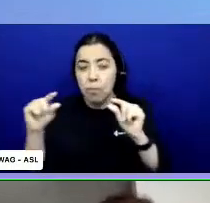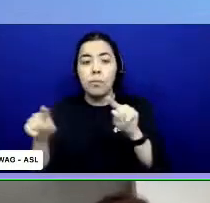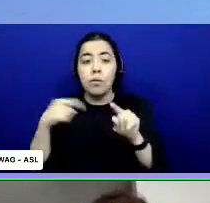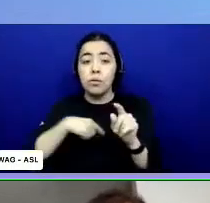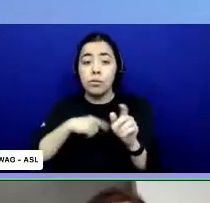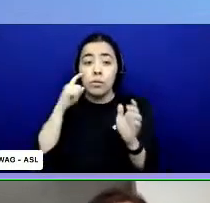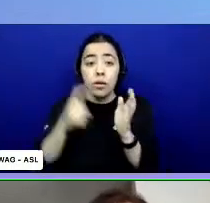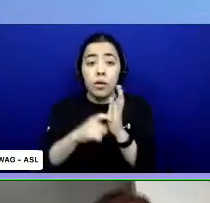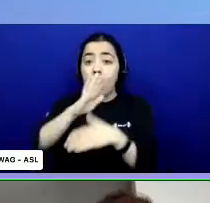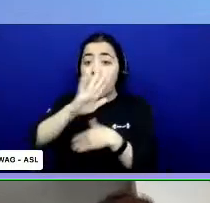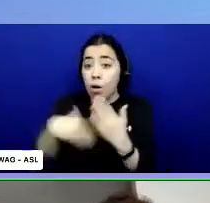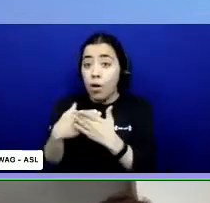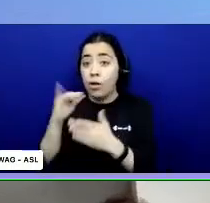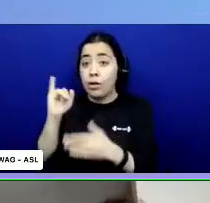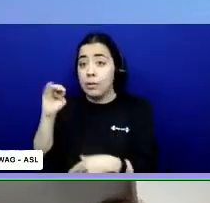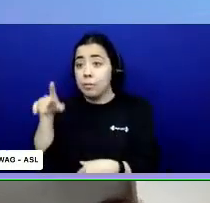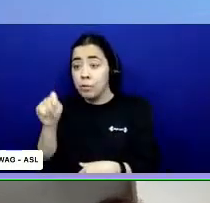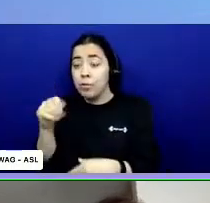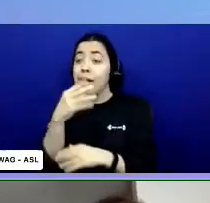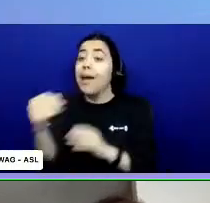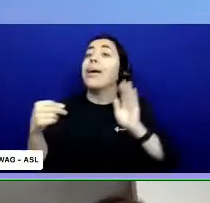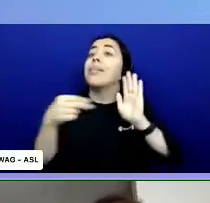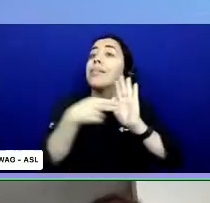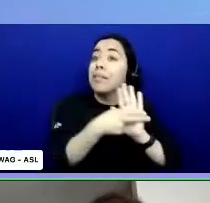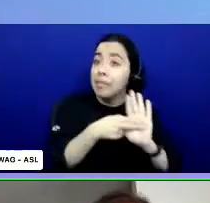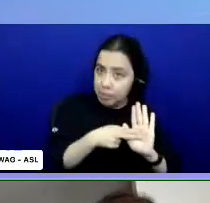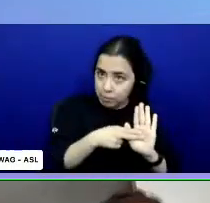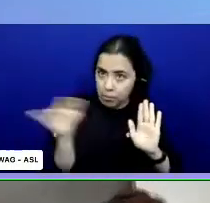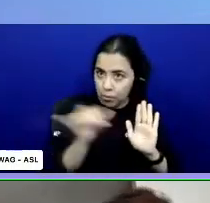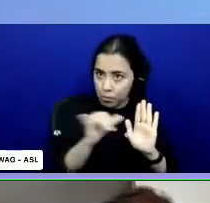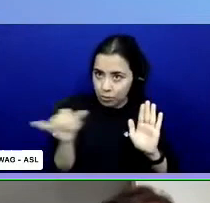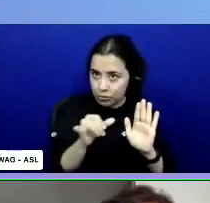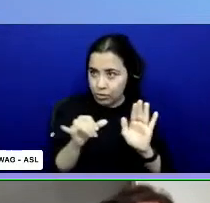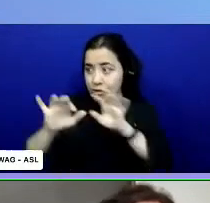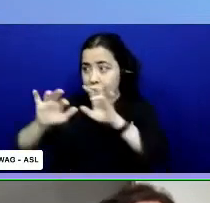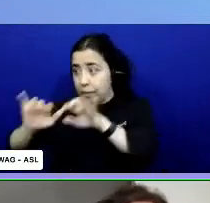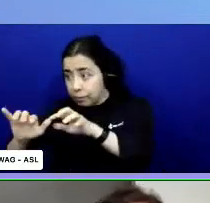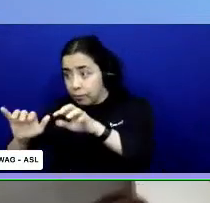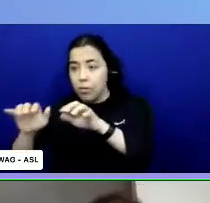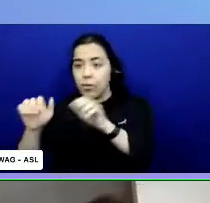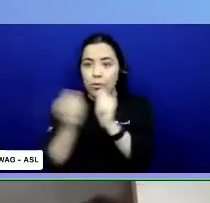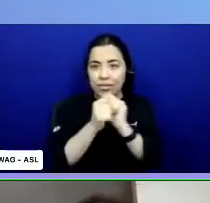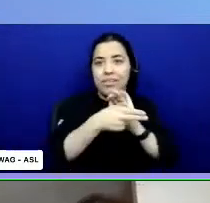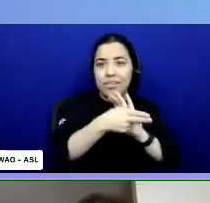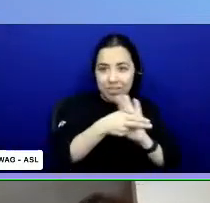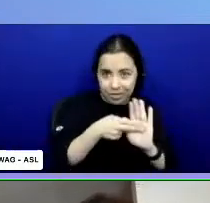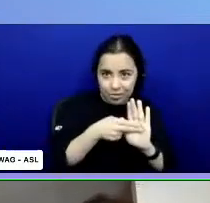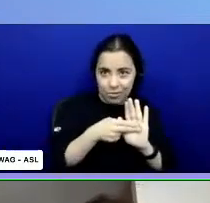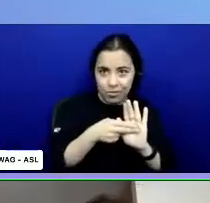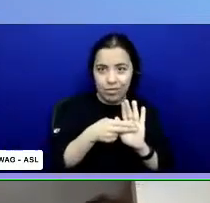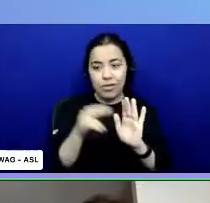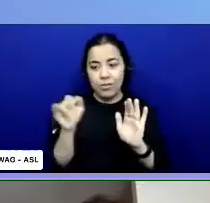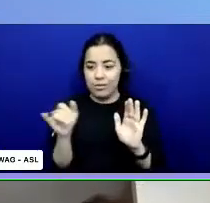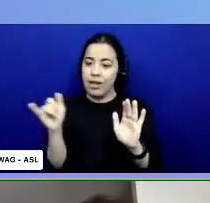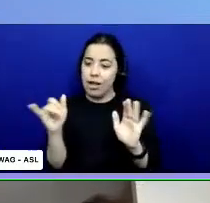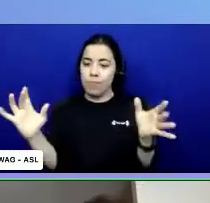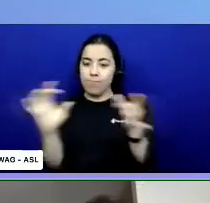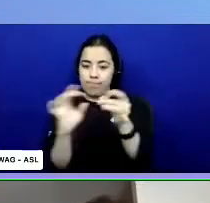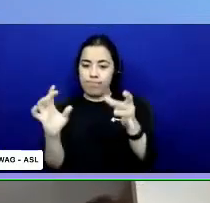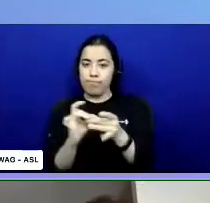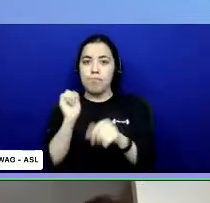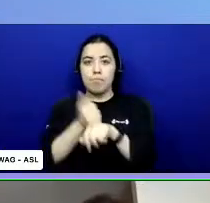of the inputs and the input labels that are associated with them. So now we can associate inputs and input labels together based